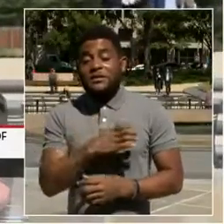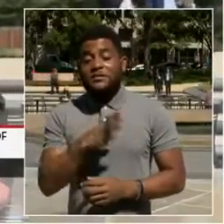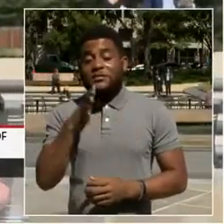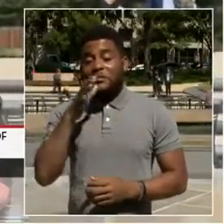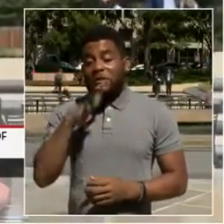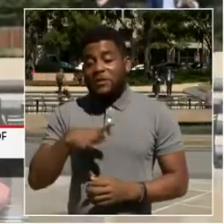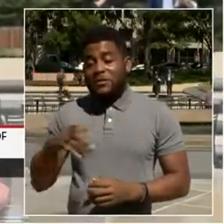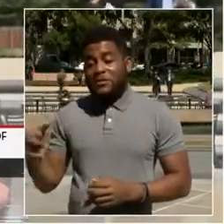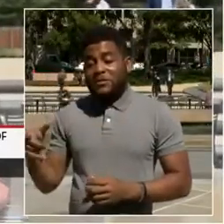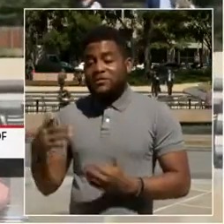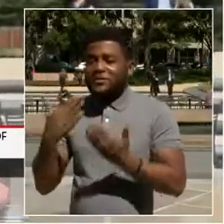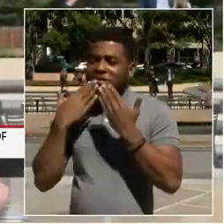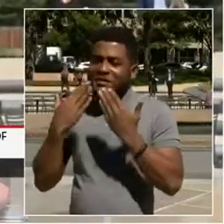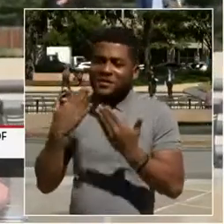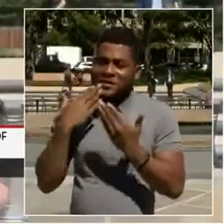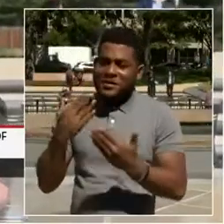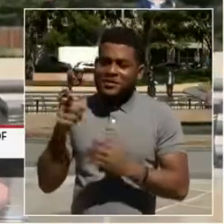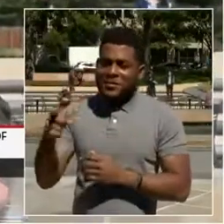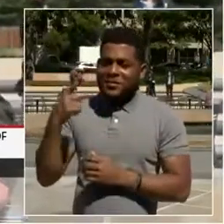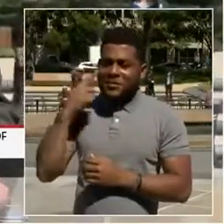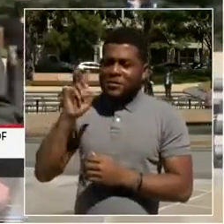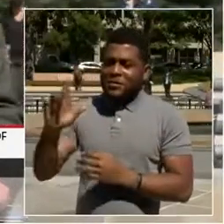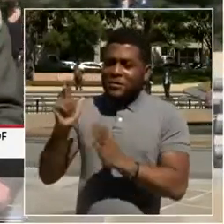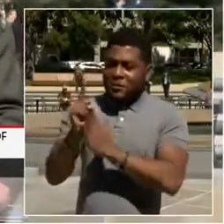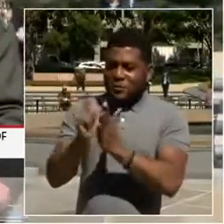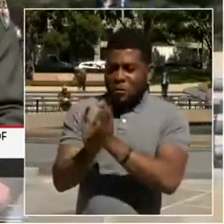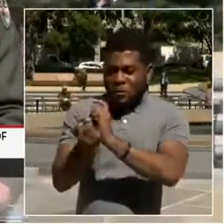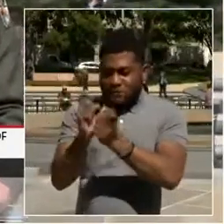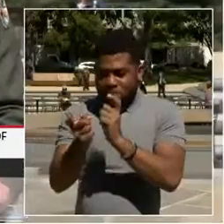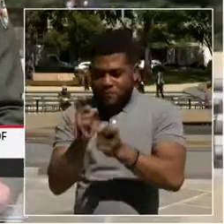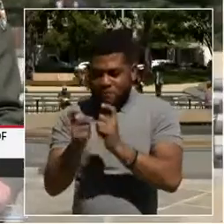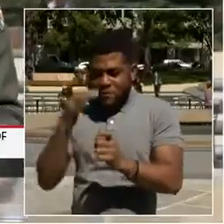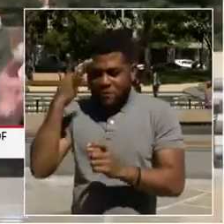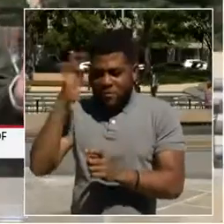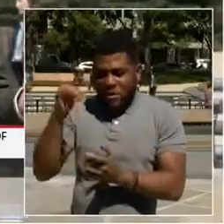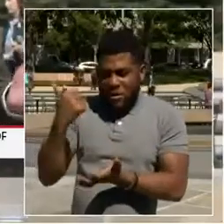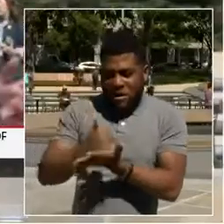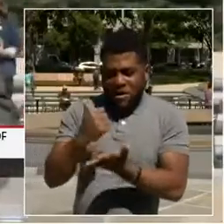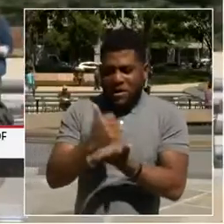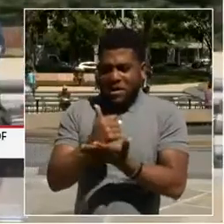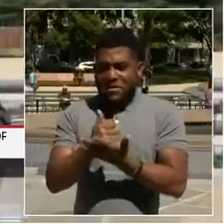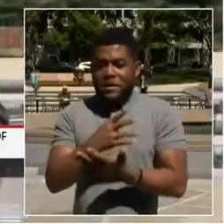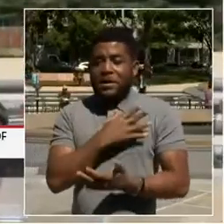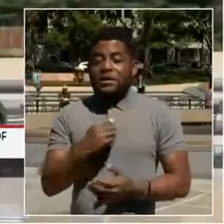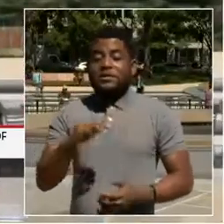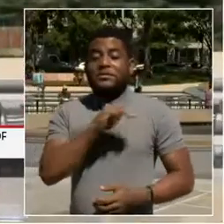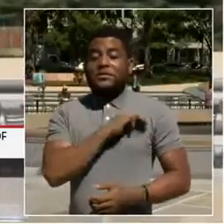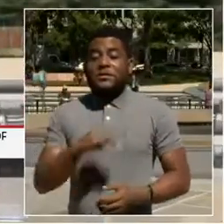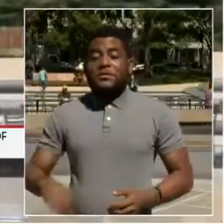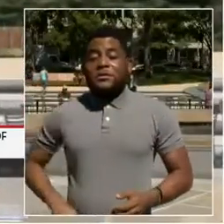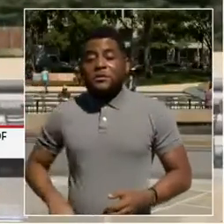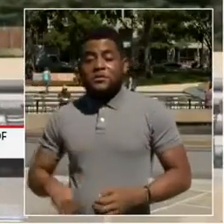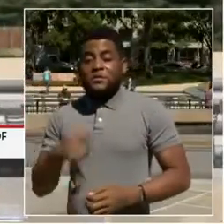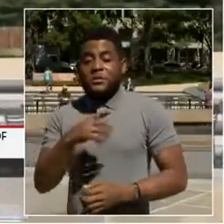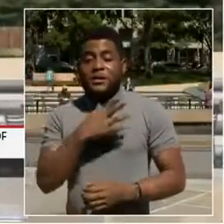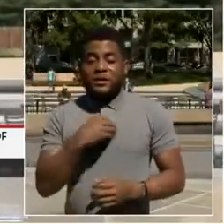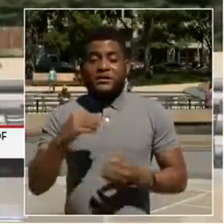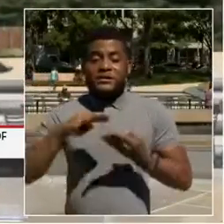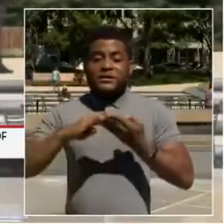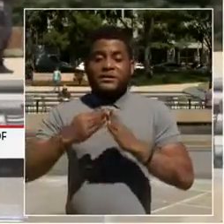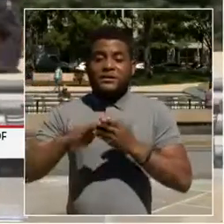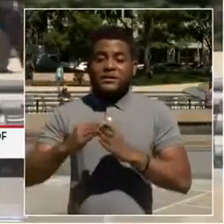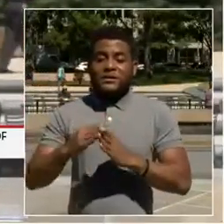Norton, whose legislative fix makes all of this possible. To Mayor Bowser and the many city agencies and employees involved